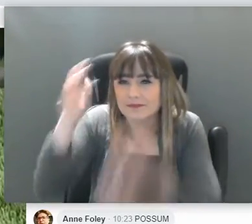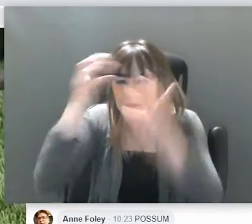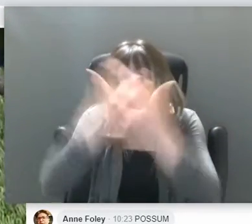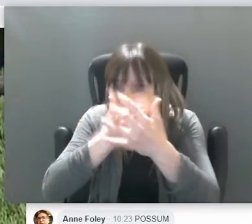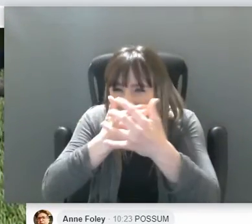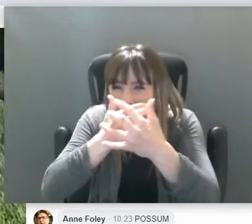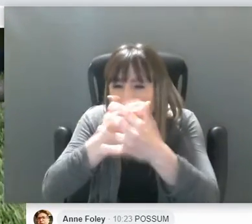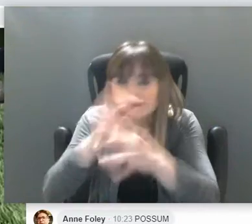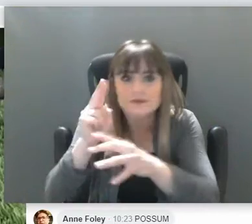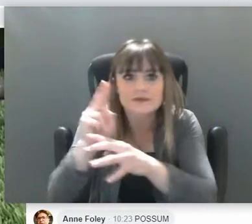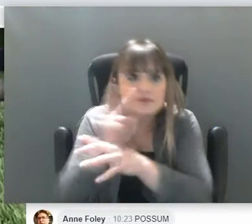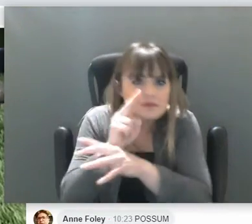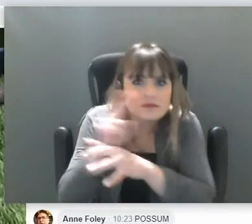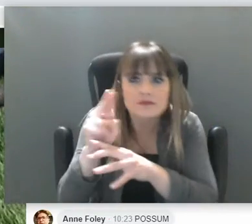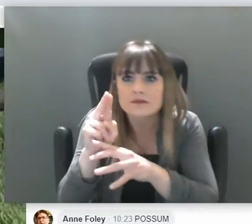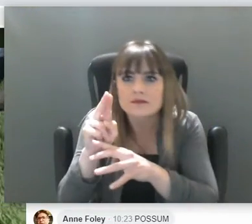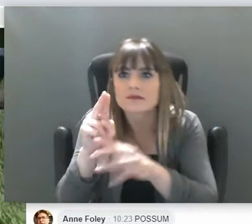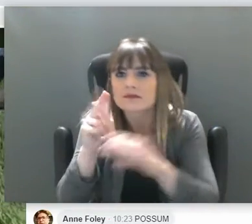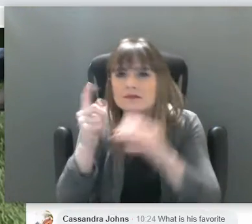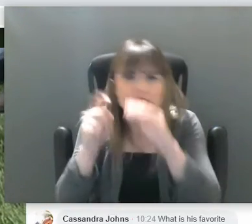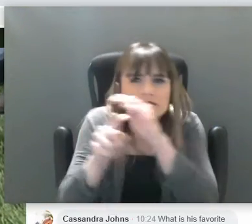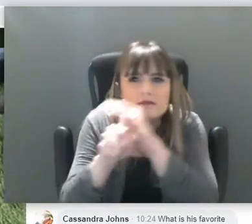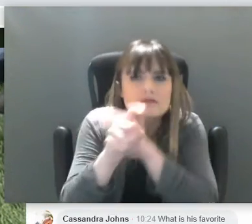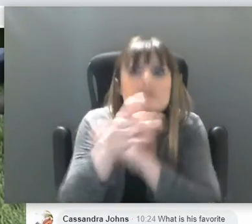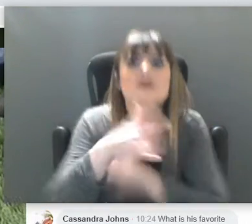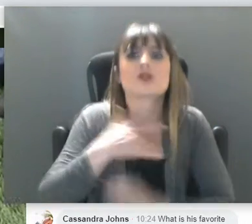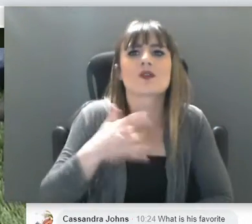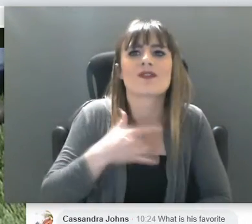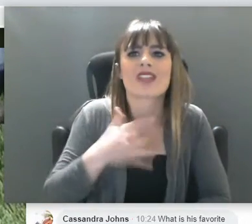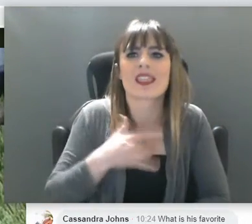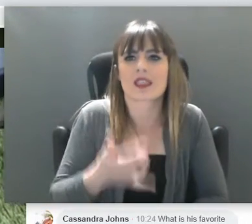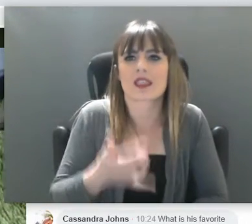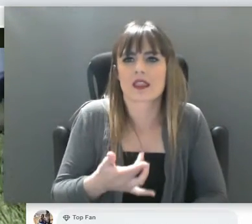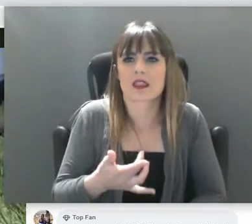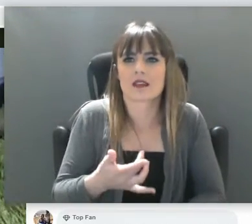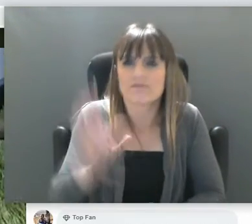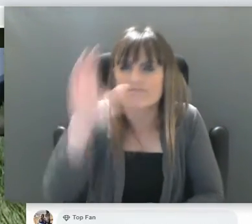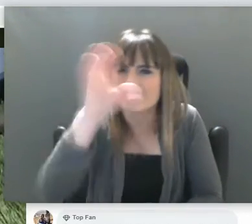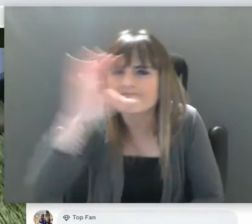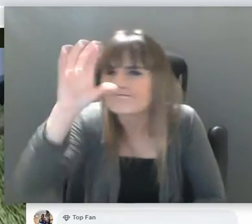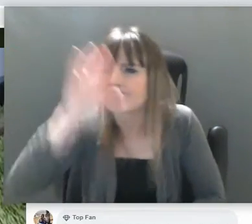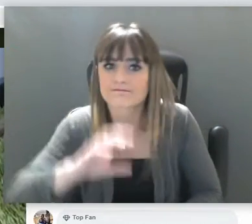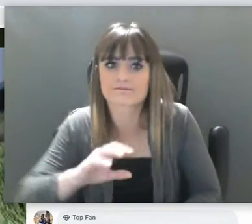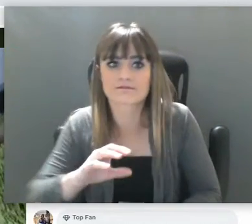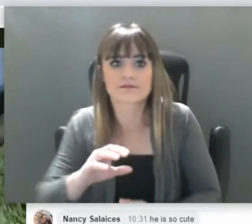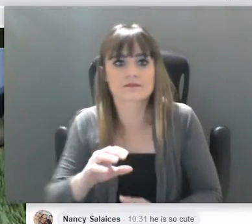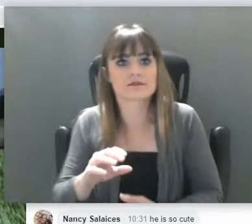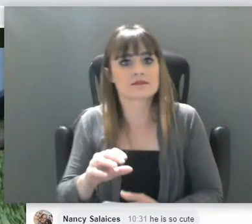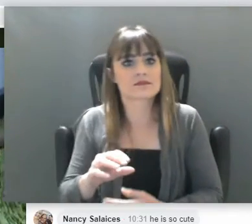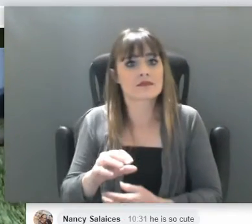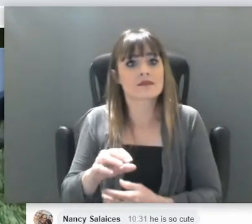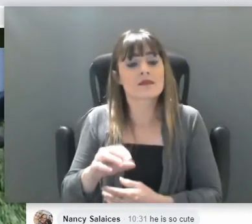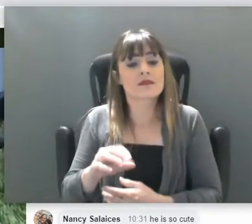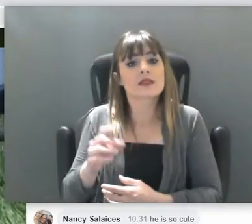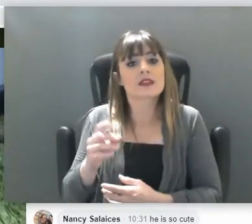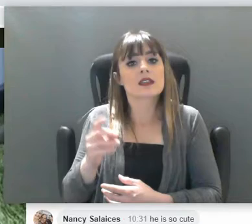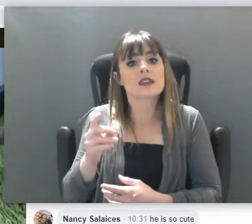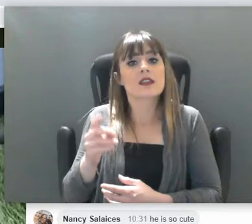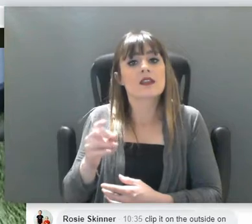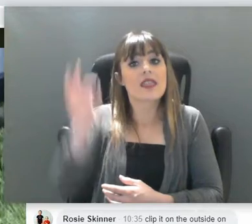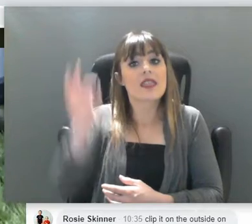be nocturnal and explore at night. And it helps her. They're super sensitive, not necessarily the hairs themselves, but the